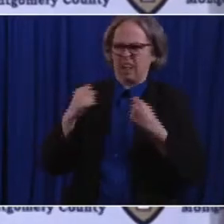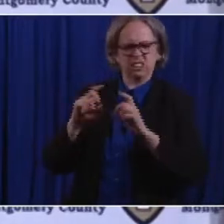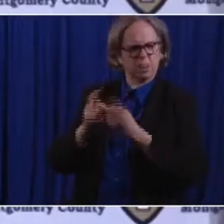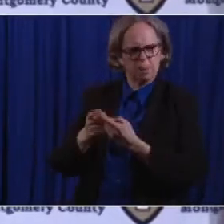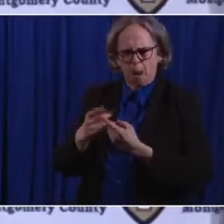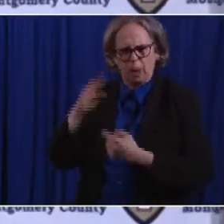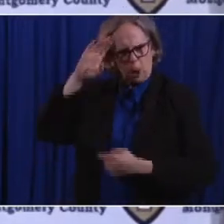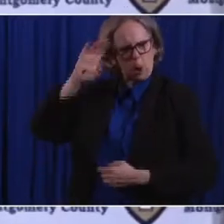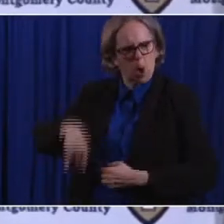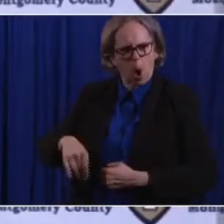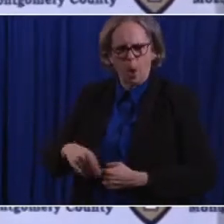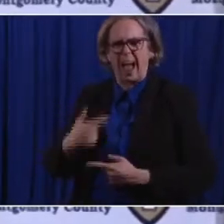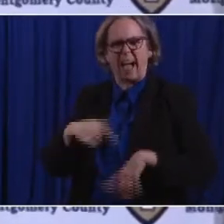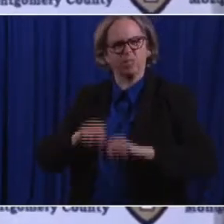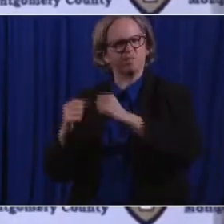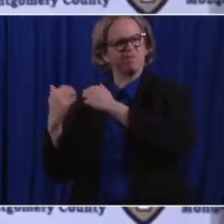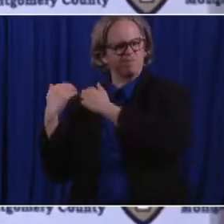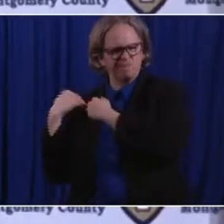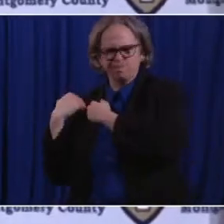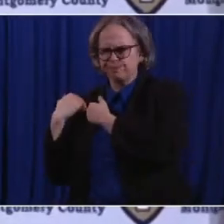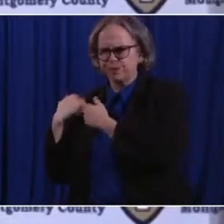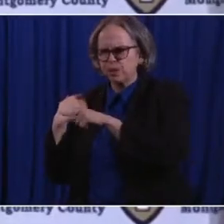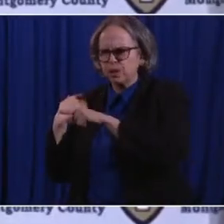those homebound individuals